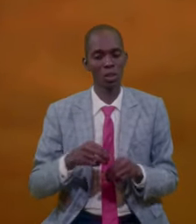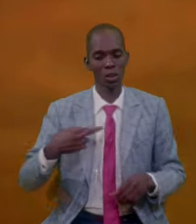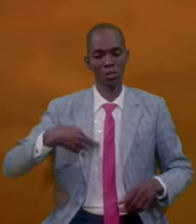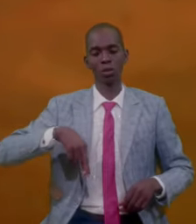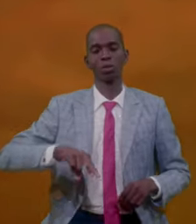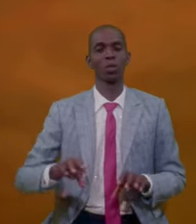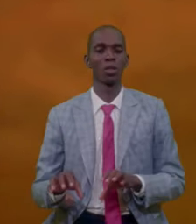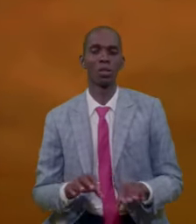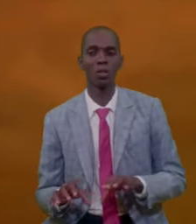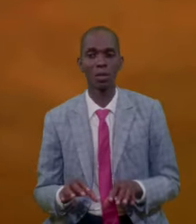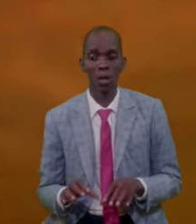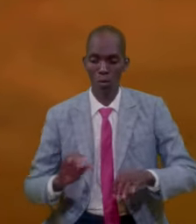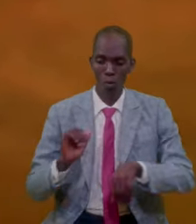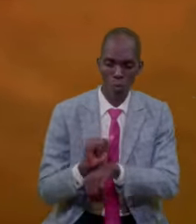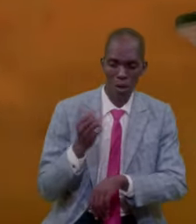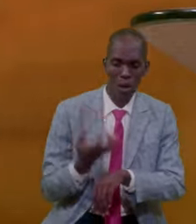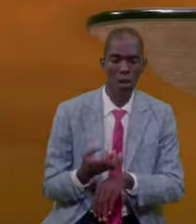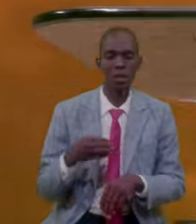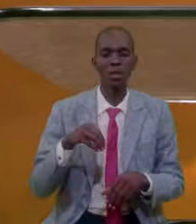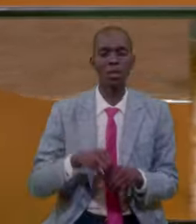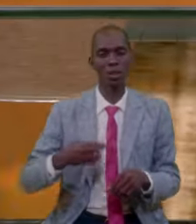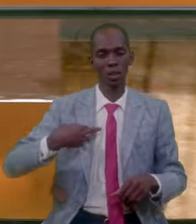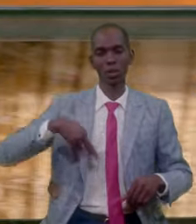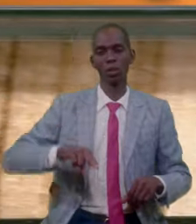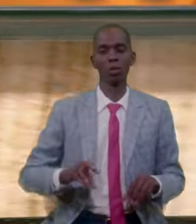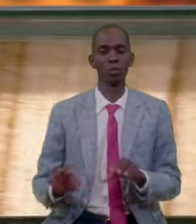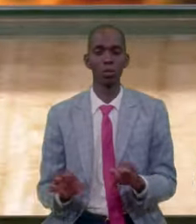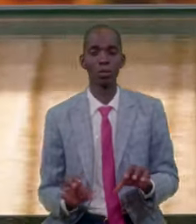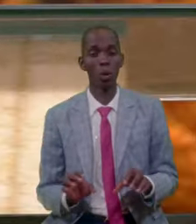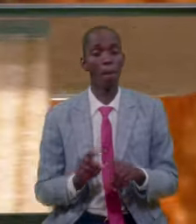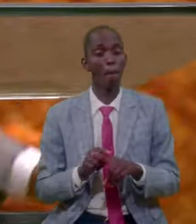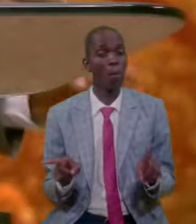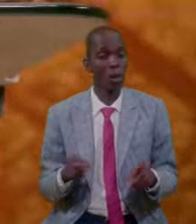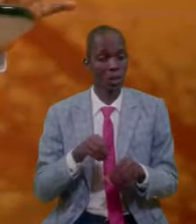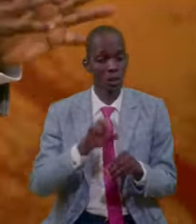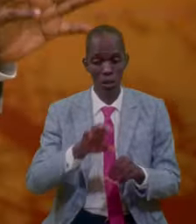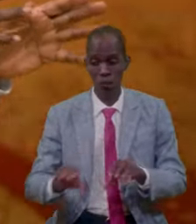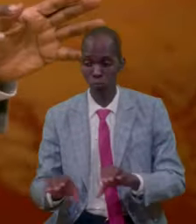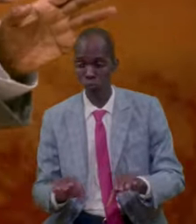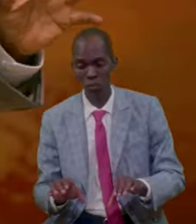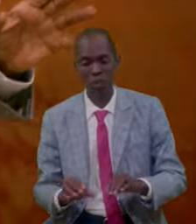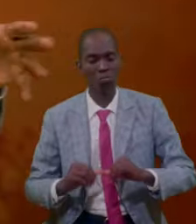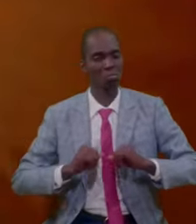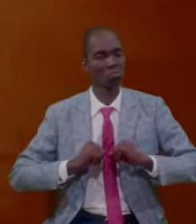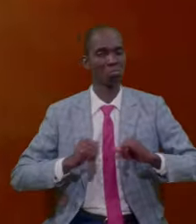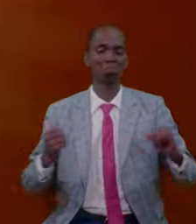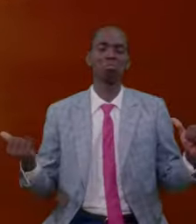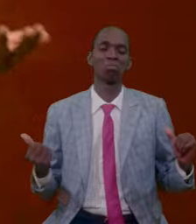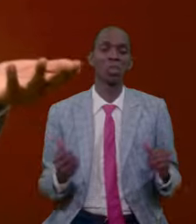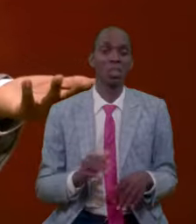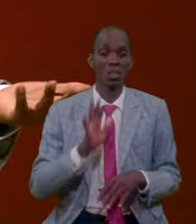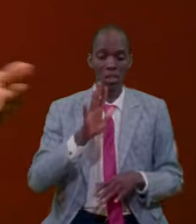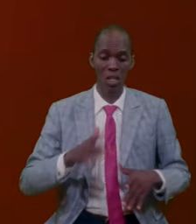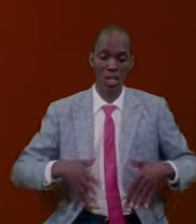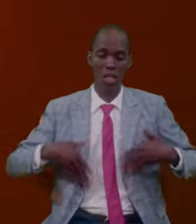active religiously. But in words, they deny him. Their lives contradict the